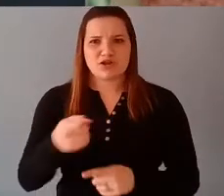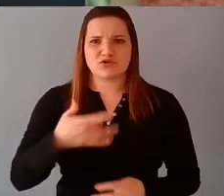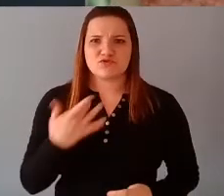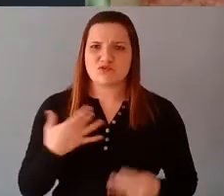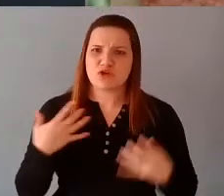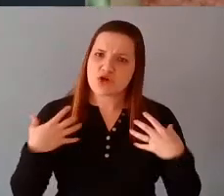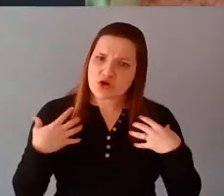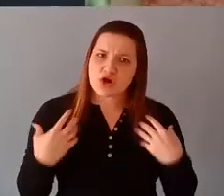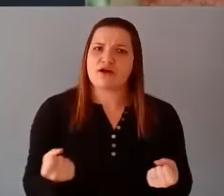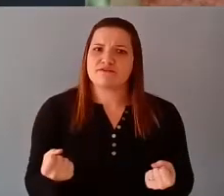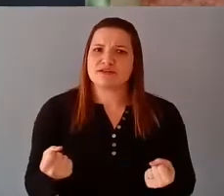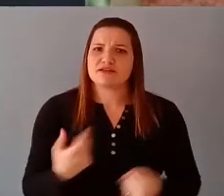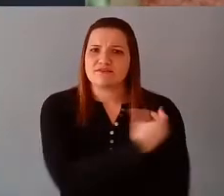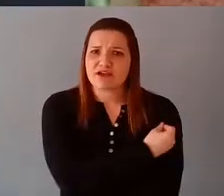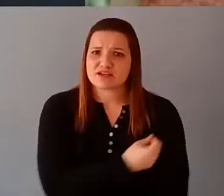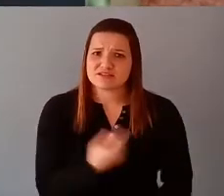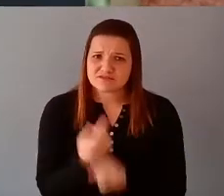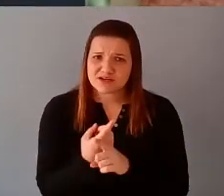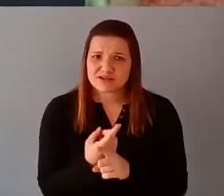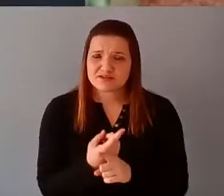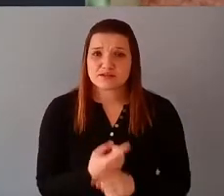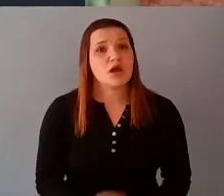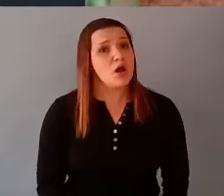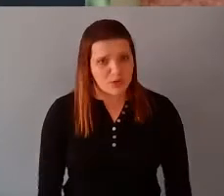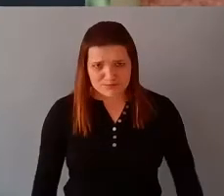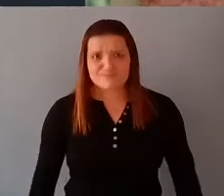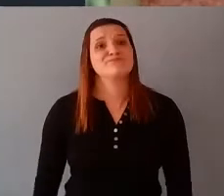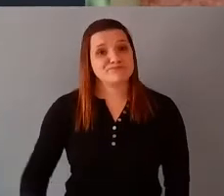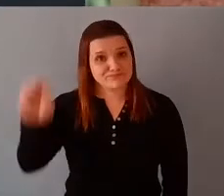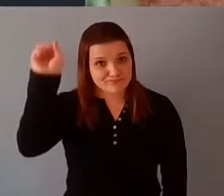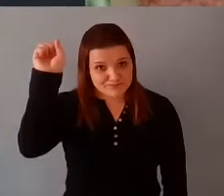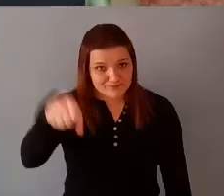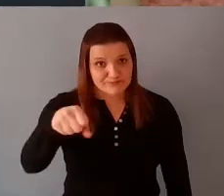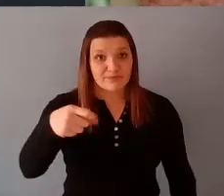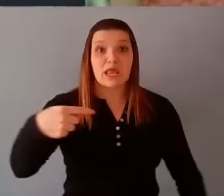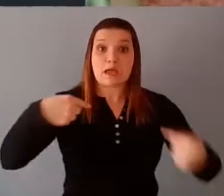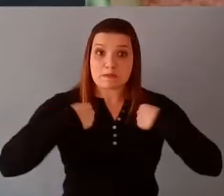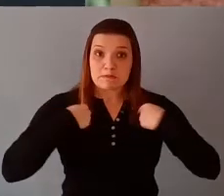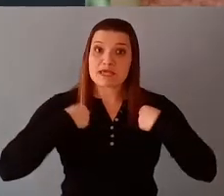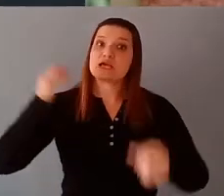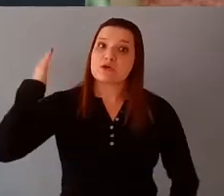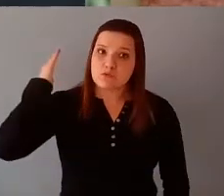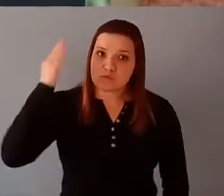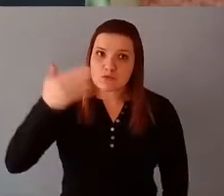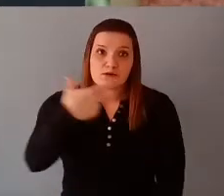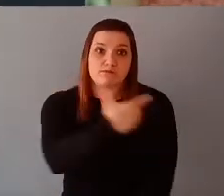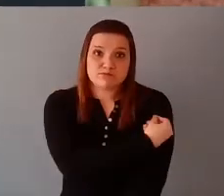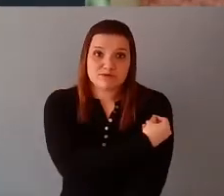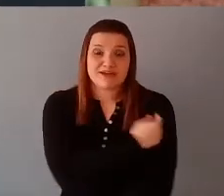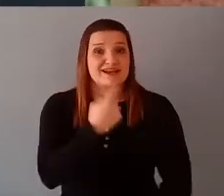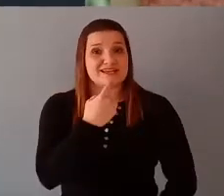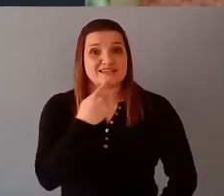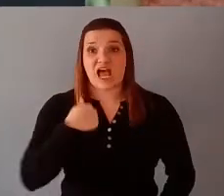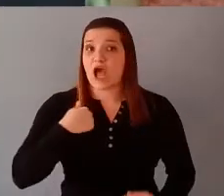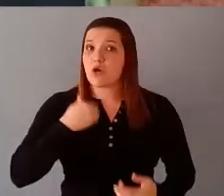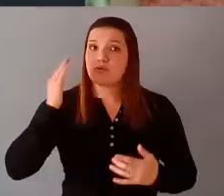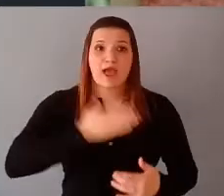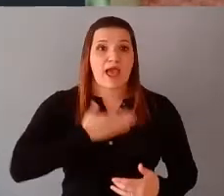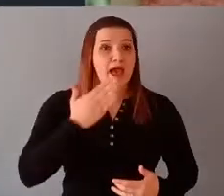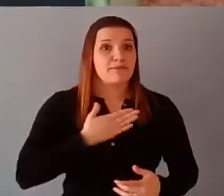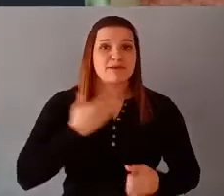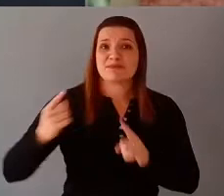this vaccine. Absolutely. I fully intend to take it, and I told folks I'd be happy to be the very first